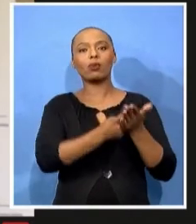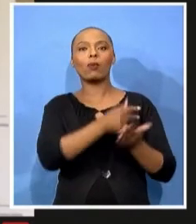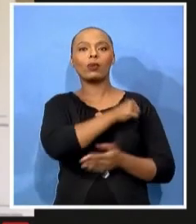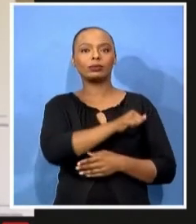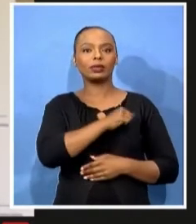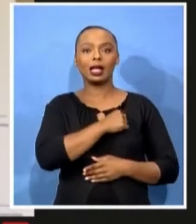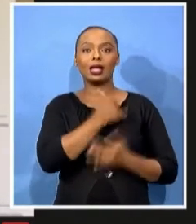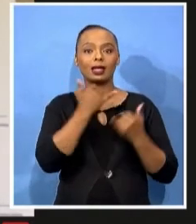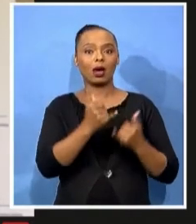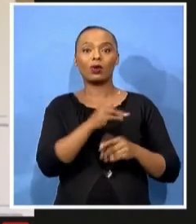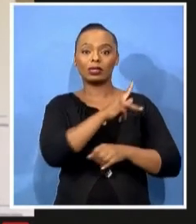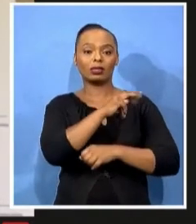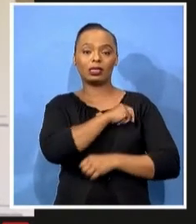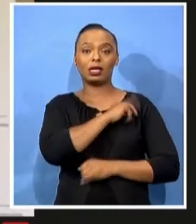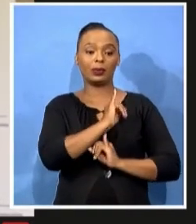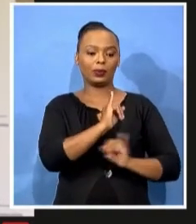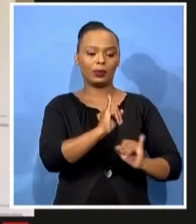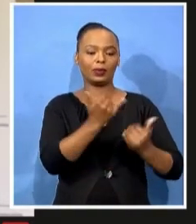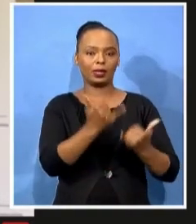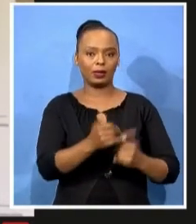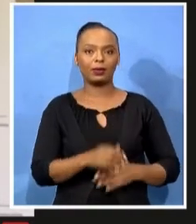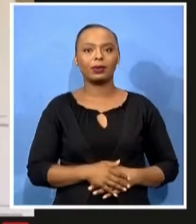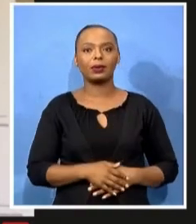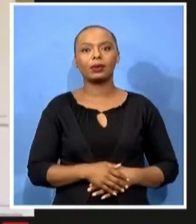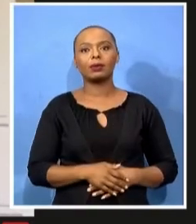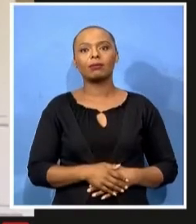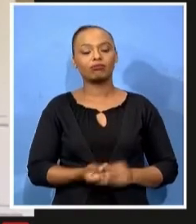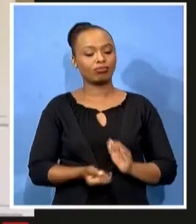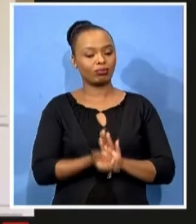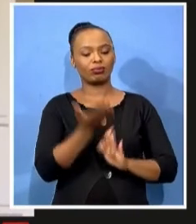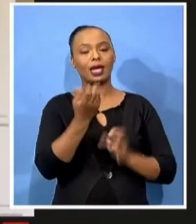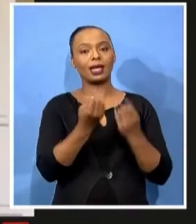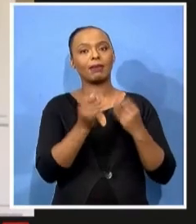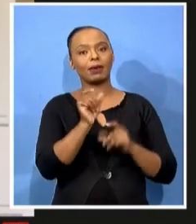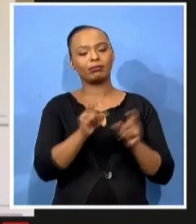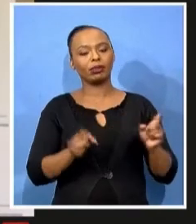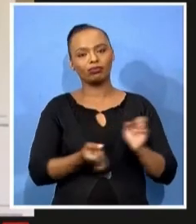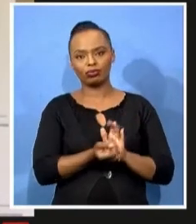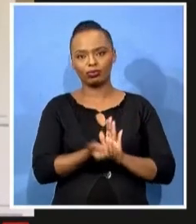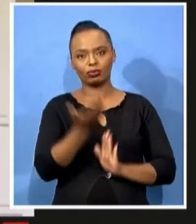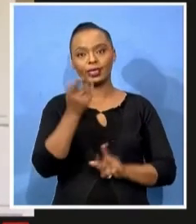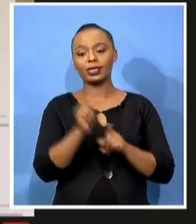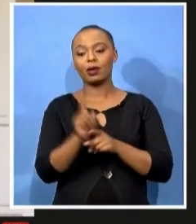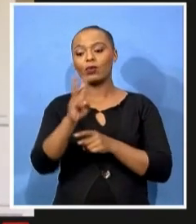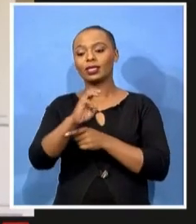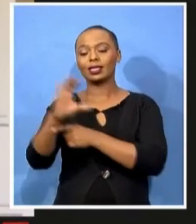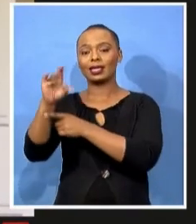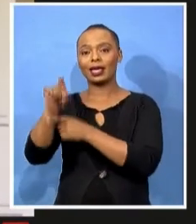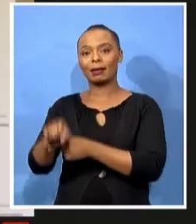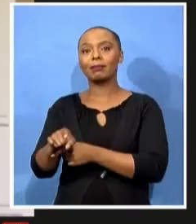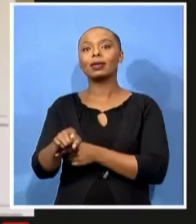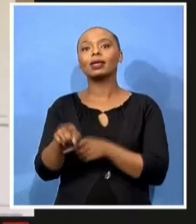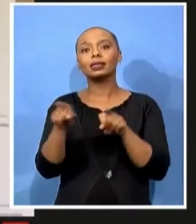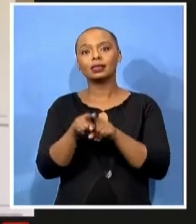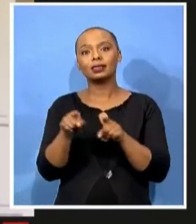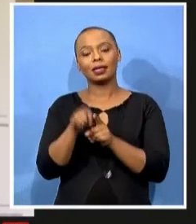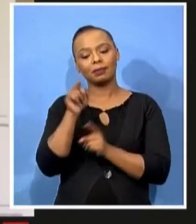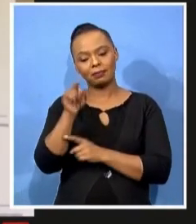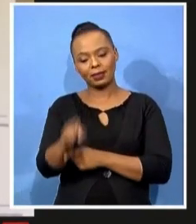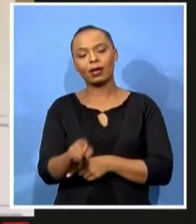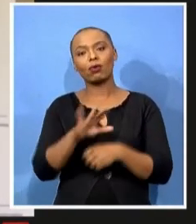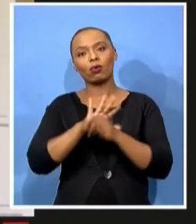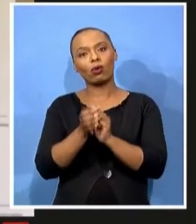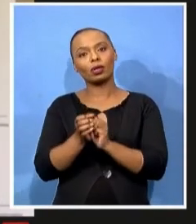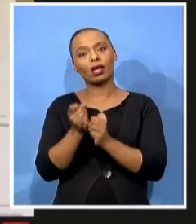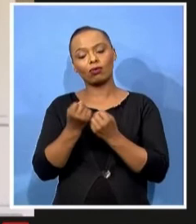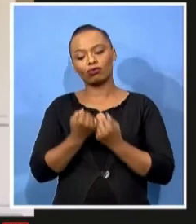same situation has happened in the Western Cape, where the numbers have far surpassed the peak that we had in the last